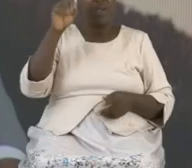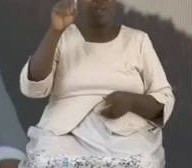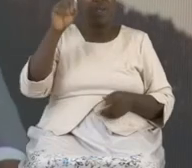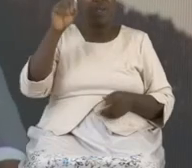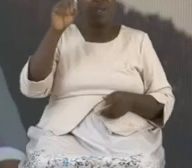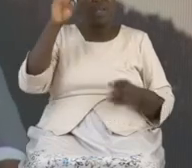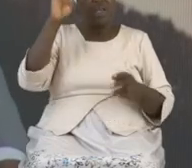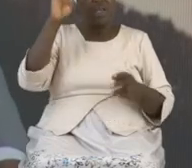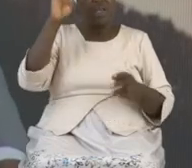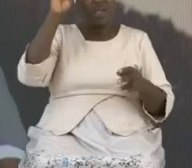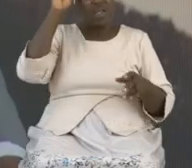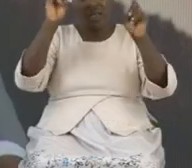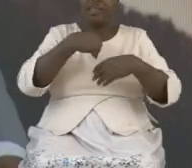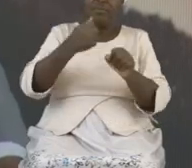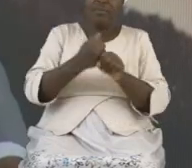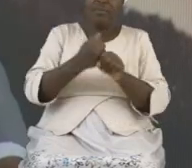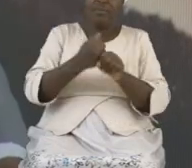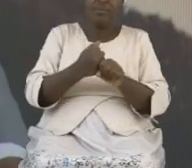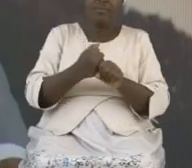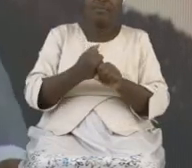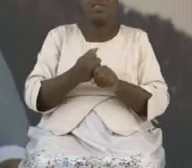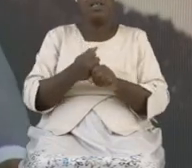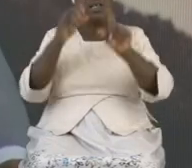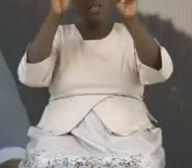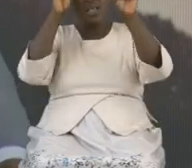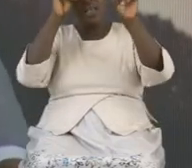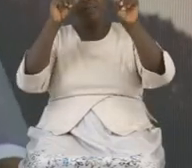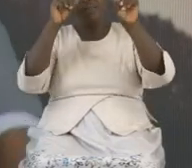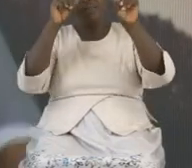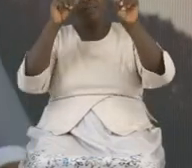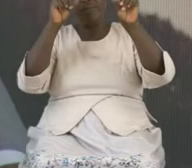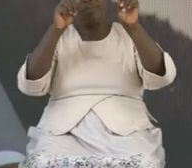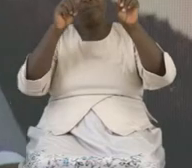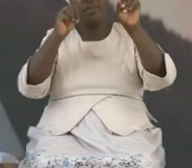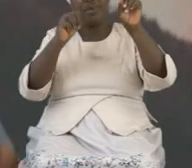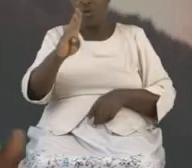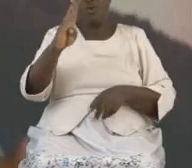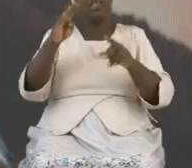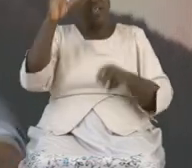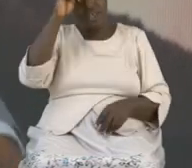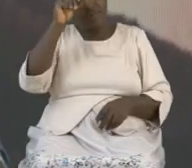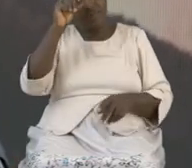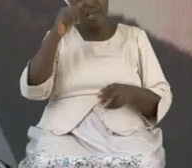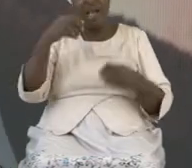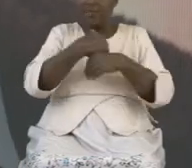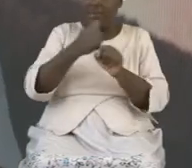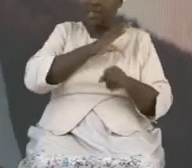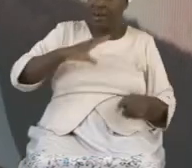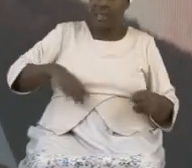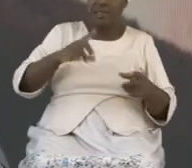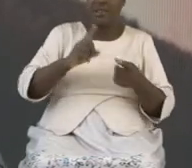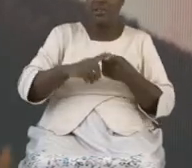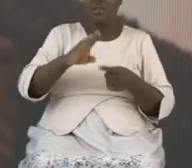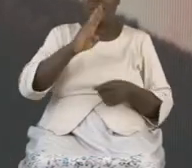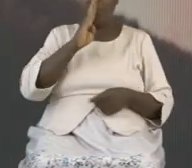him God," he has made him Christ, "to be sin, sin offering